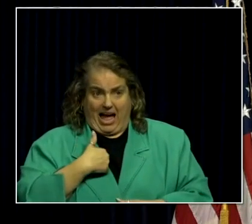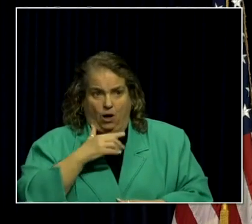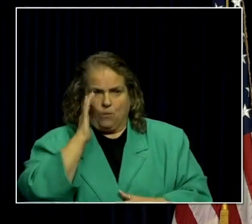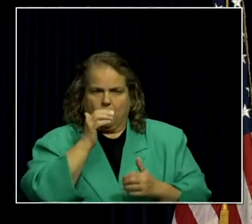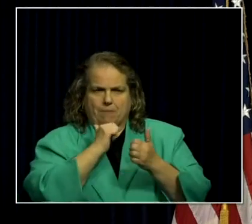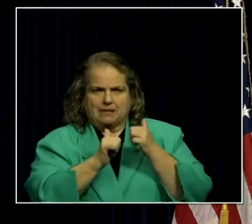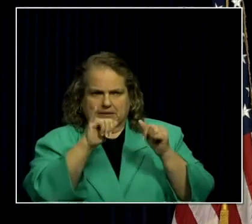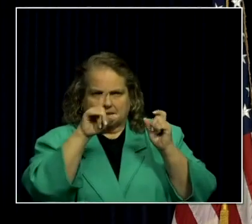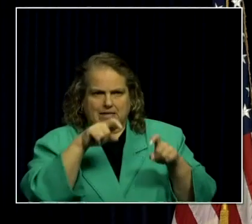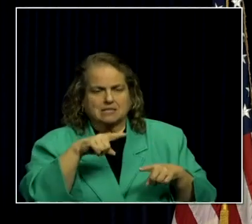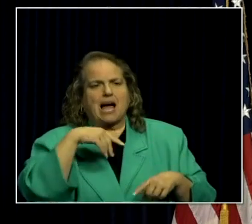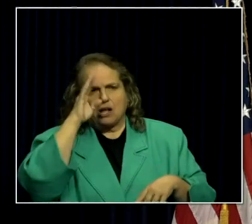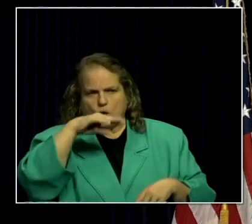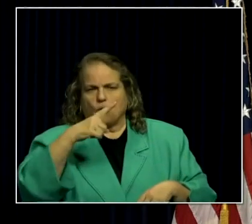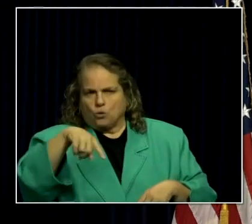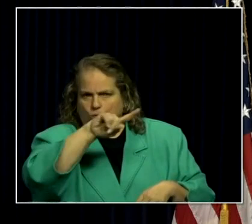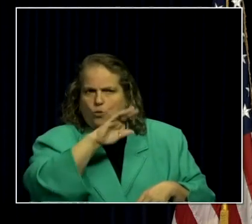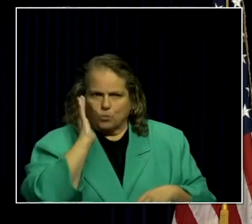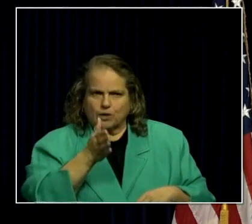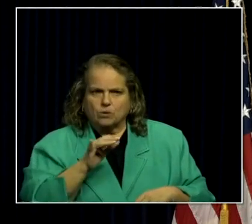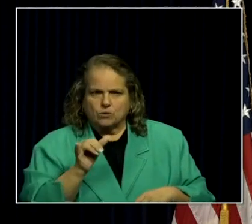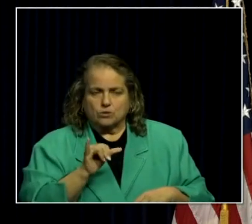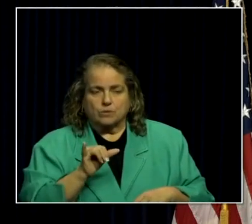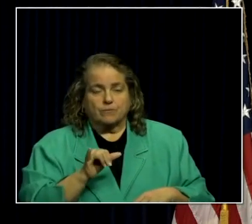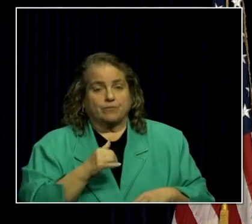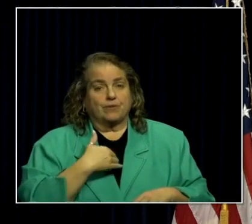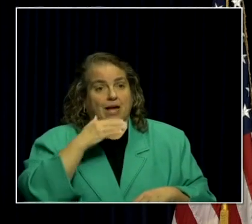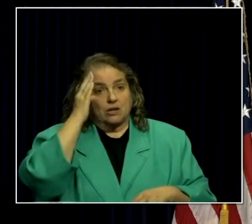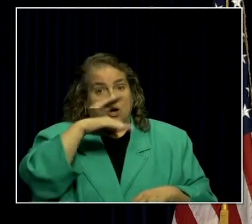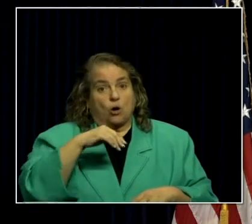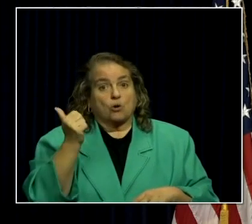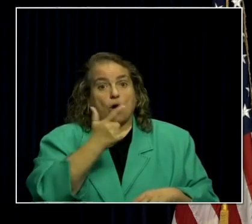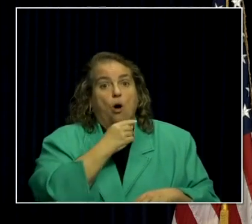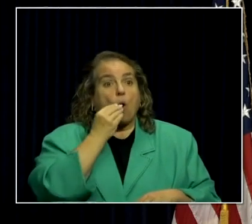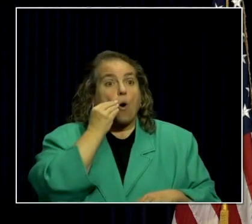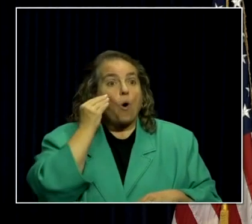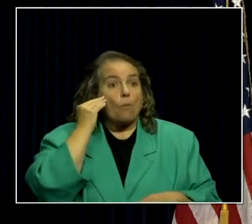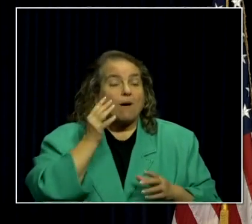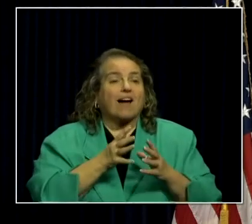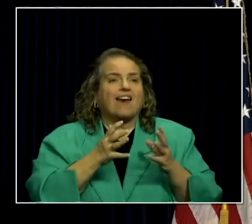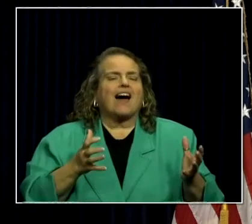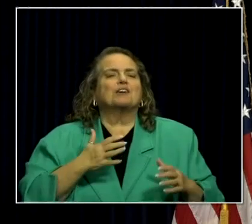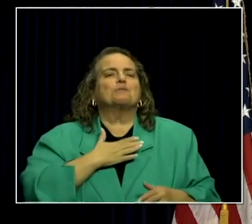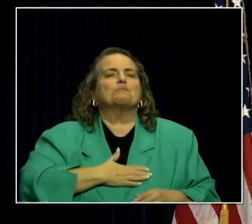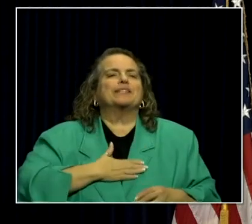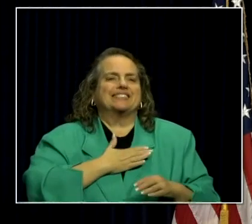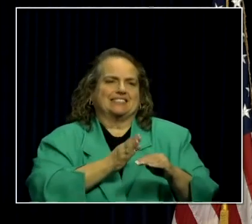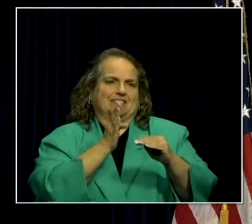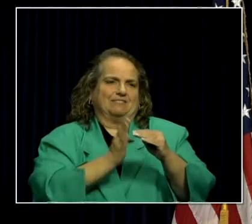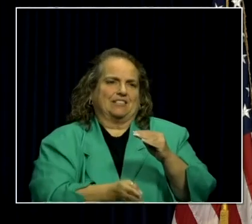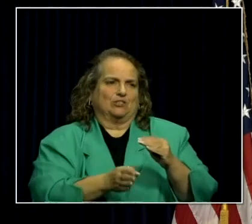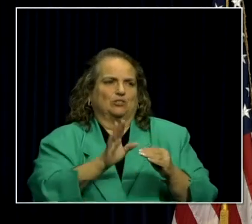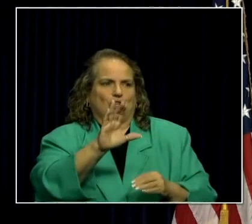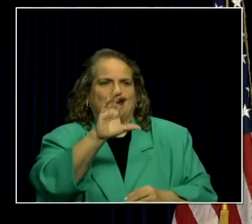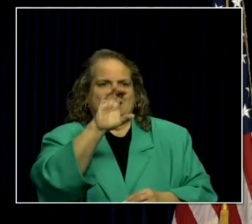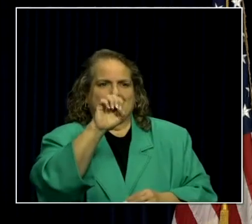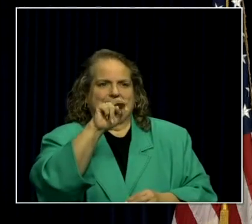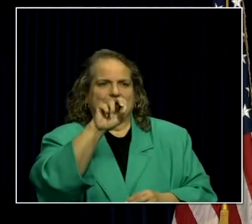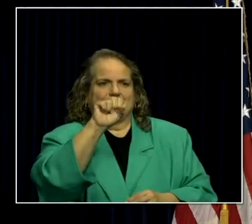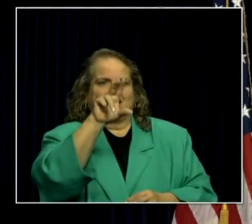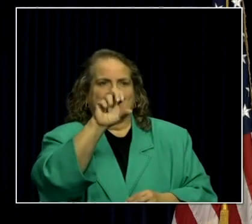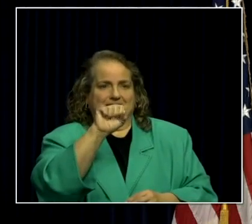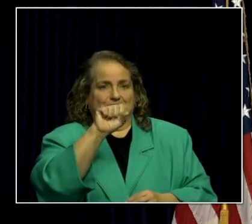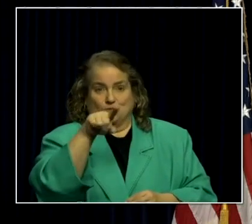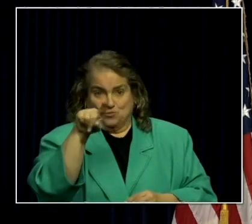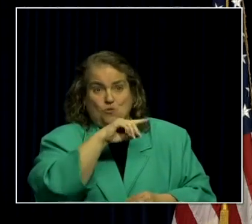One other thing, if I can ask, because everybody is at home a lot, complete your census. You've got it in the mail. You can do it online, complete